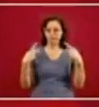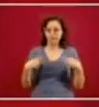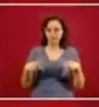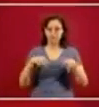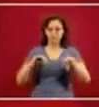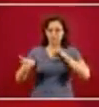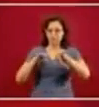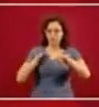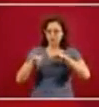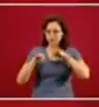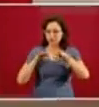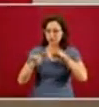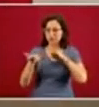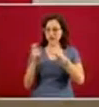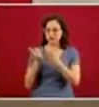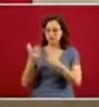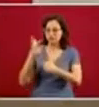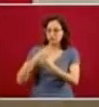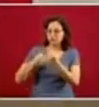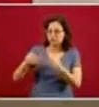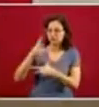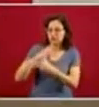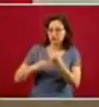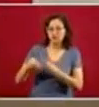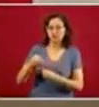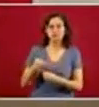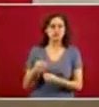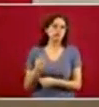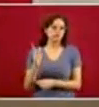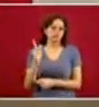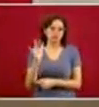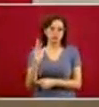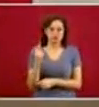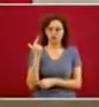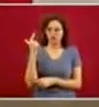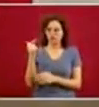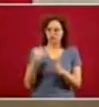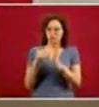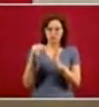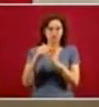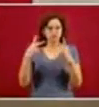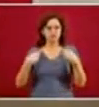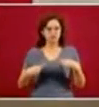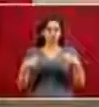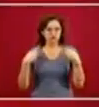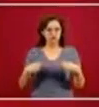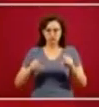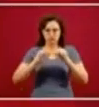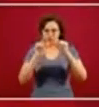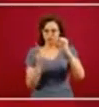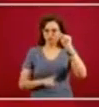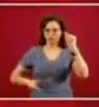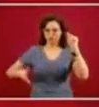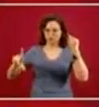If we focus on the economically active population,